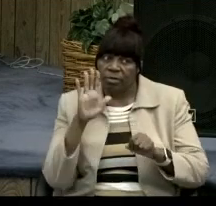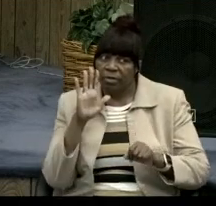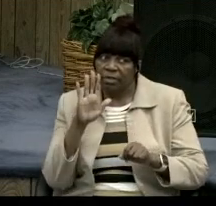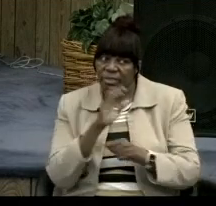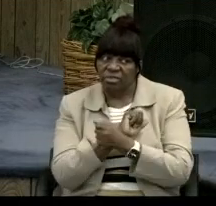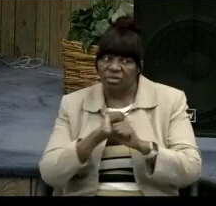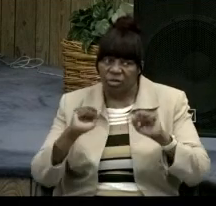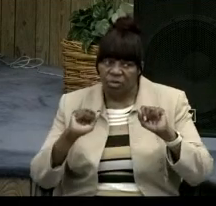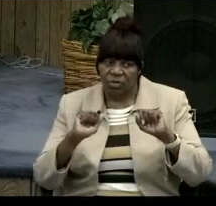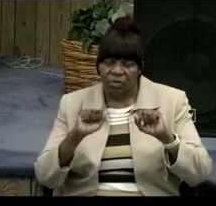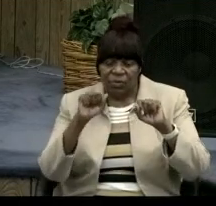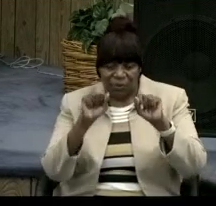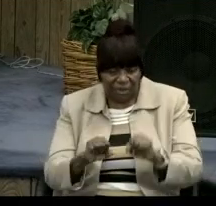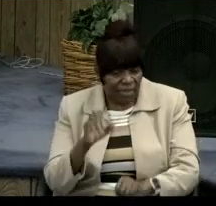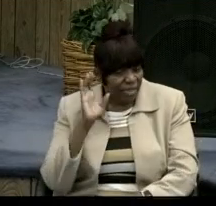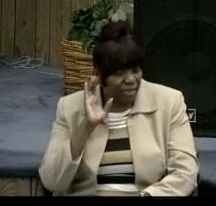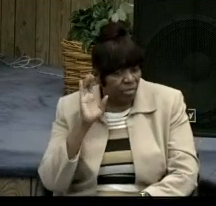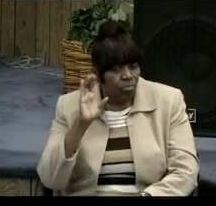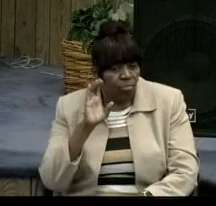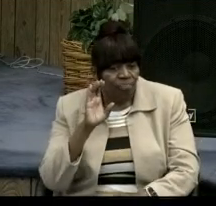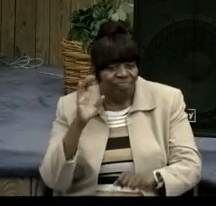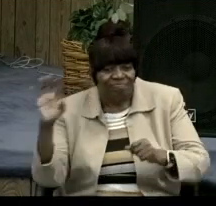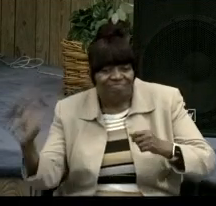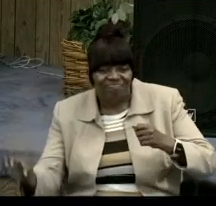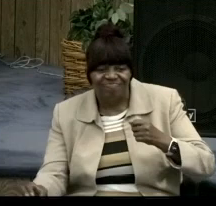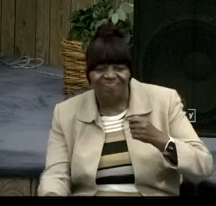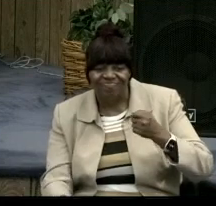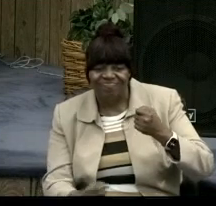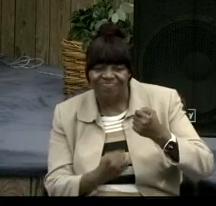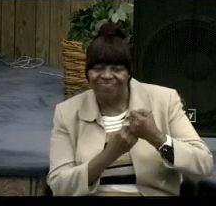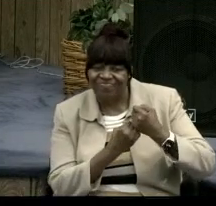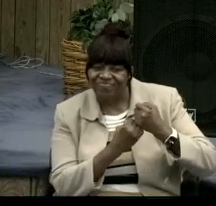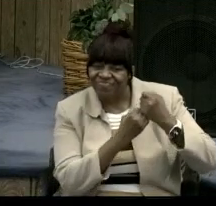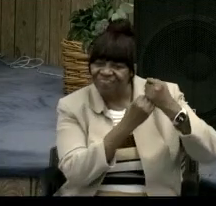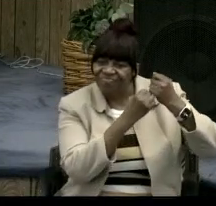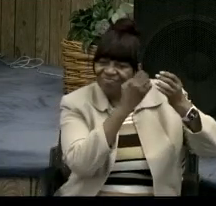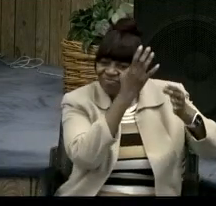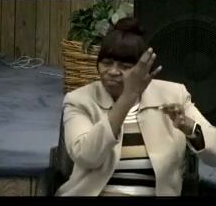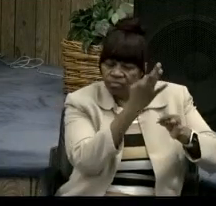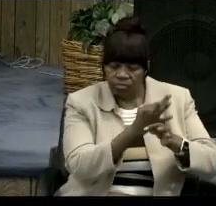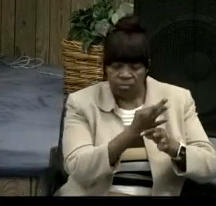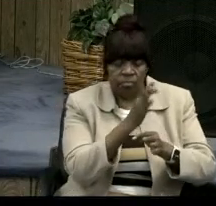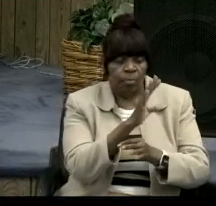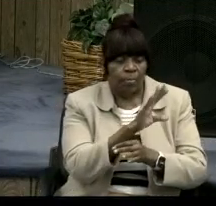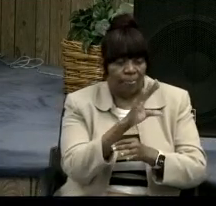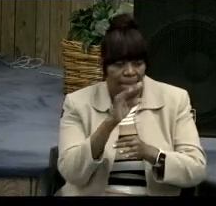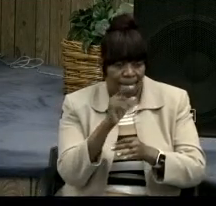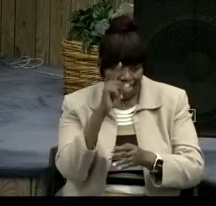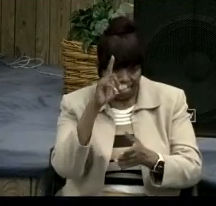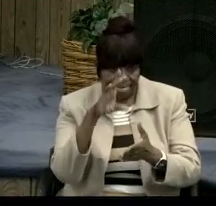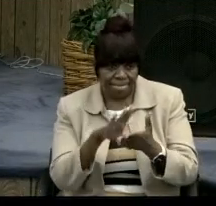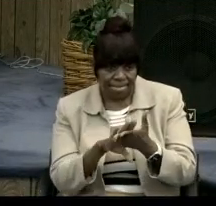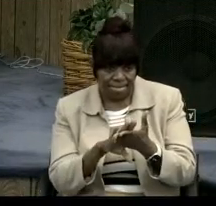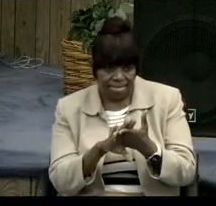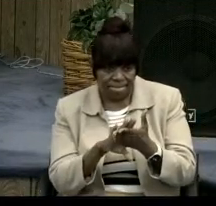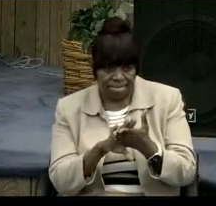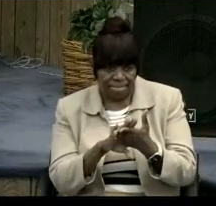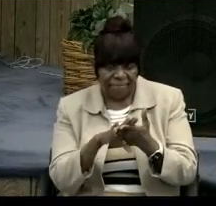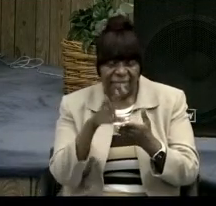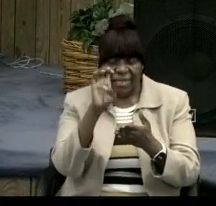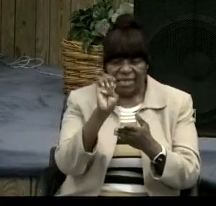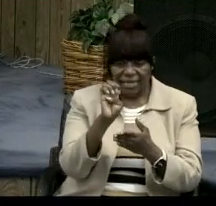You can hear it, but you have to attach faith and belief to the hearing. Okay? For